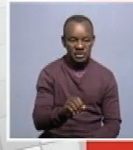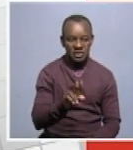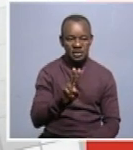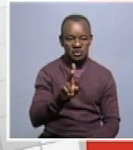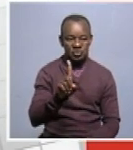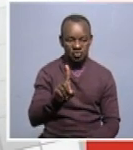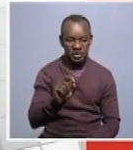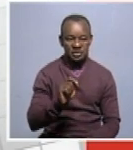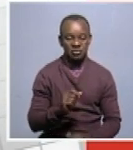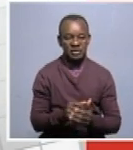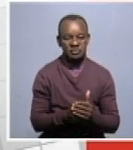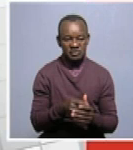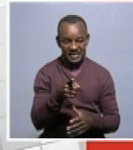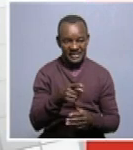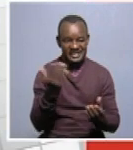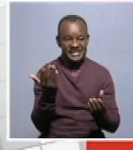Delta variant, which was